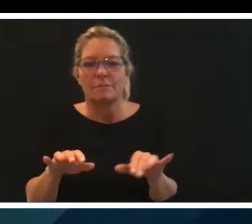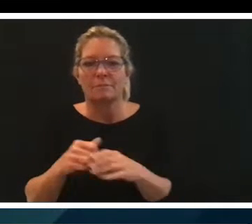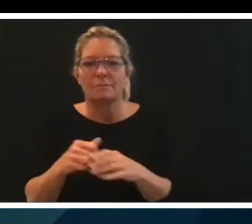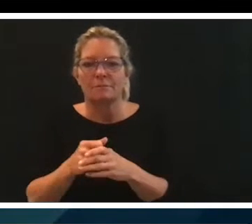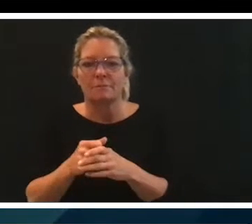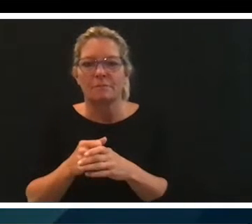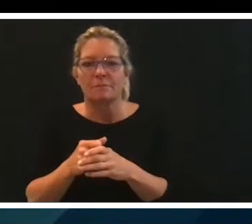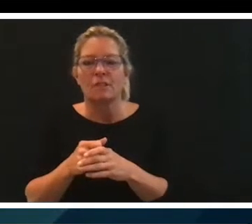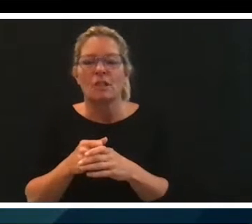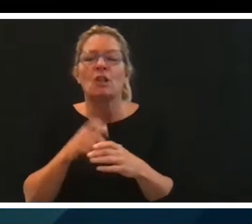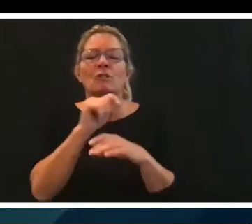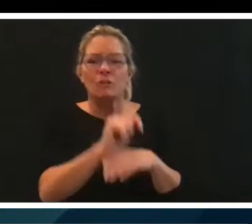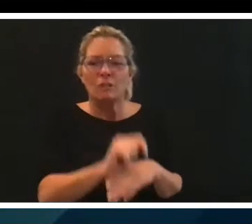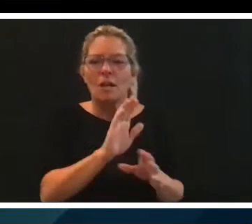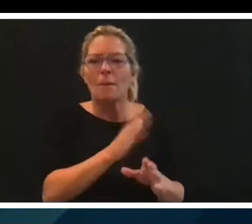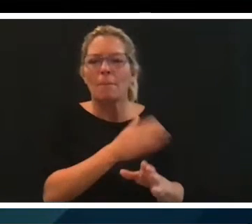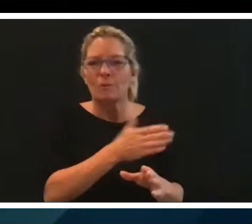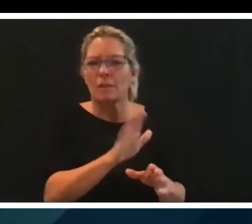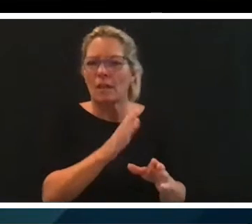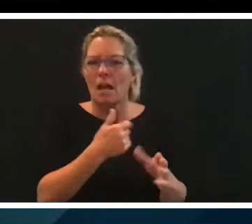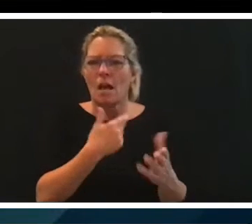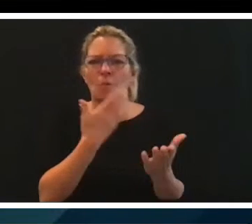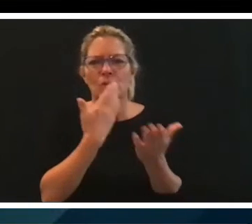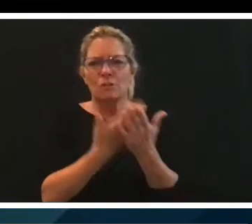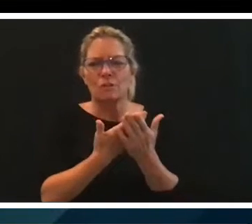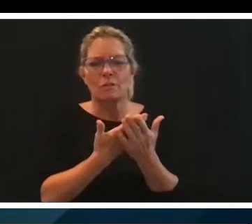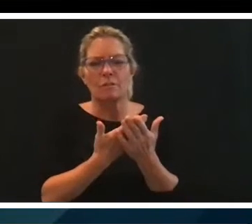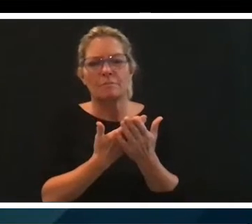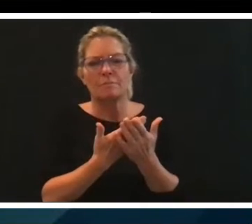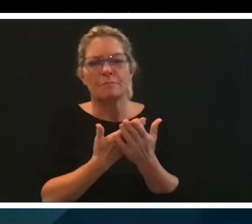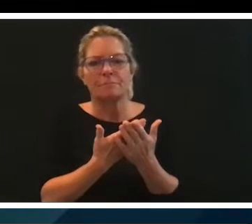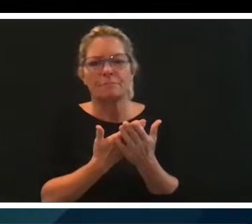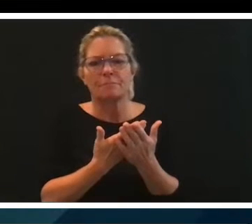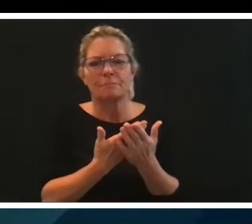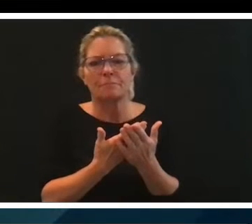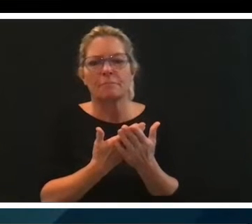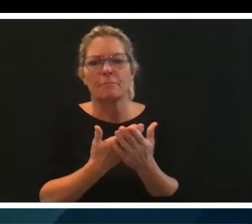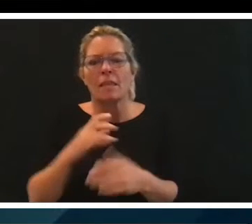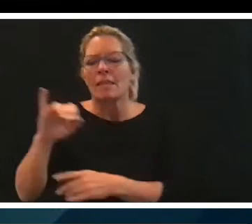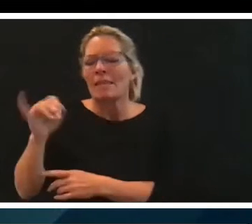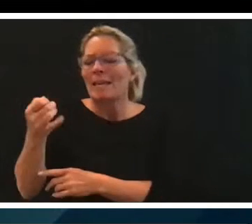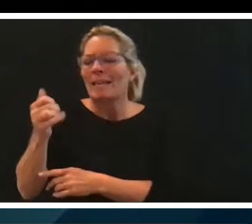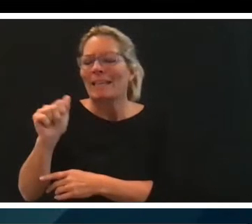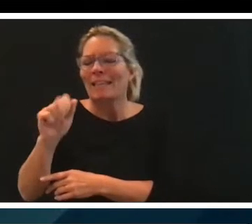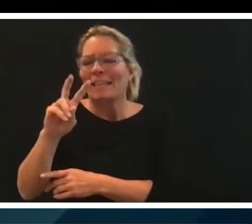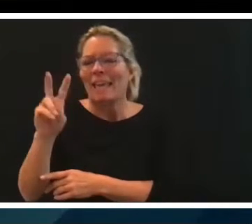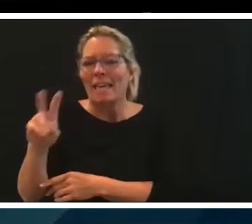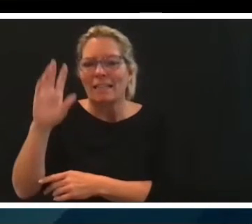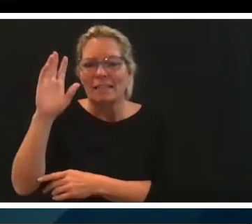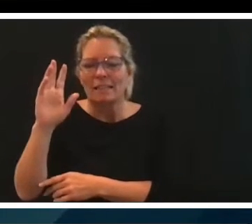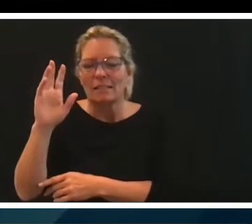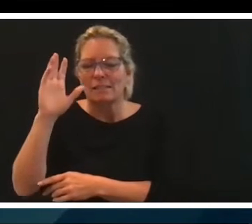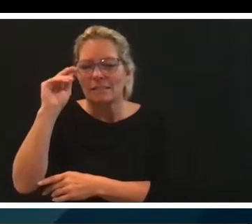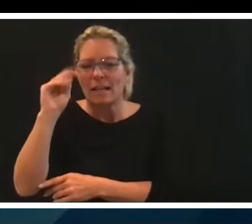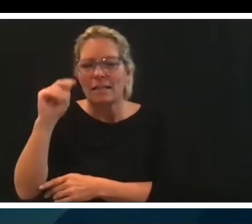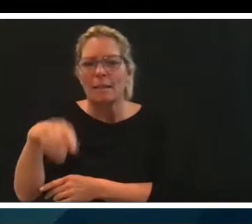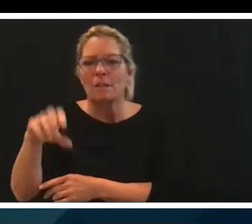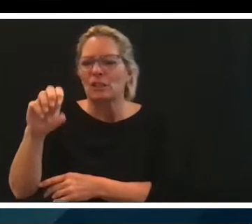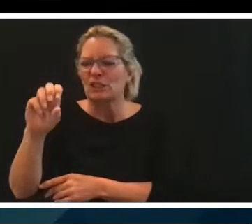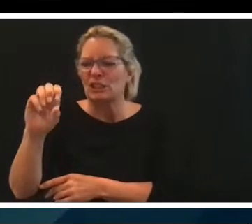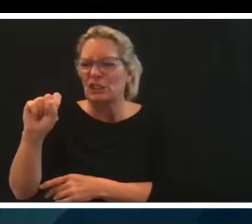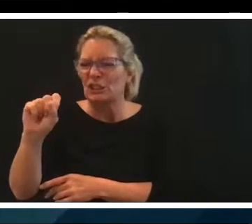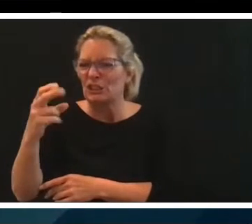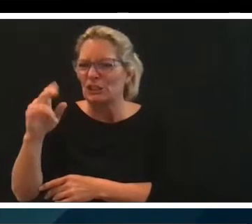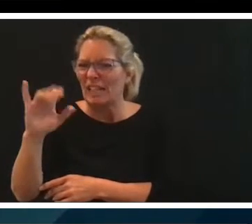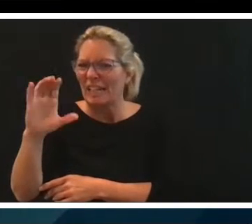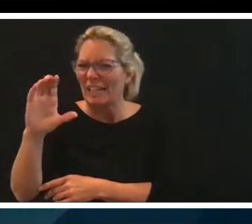those things. A jazz guy that was really into that was Chick Corea. I was really into that style. It